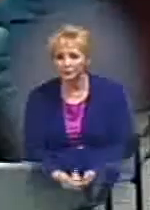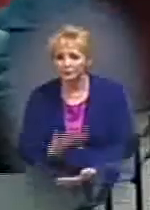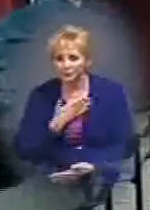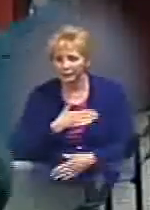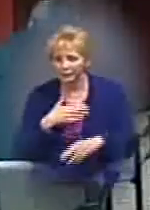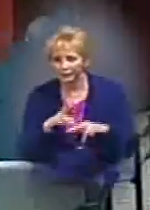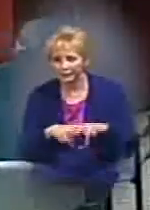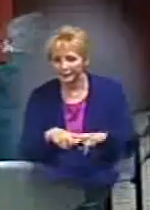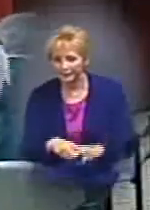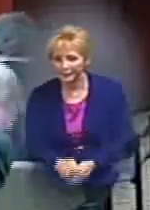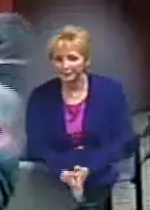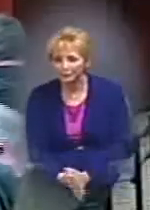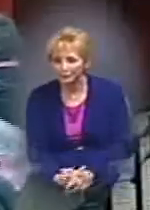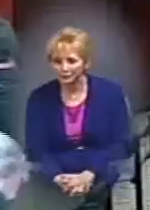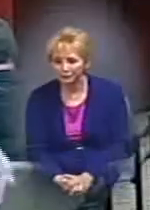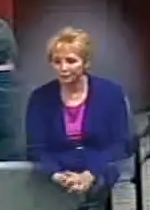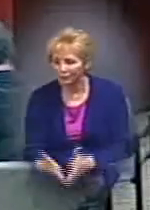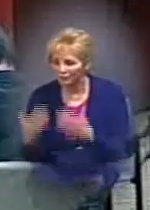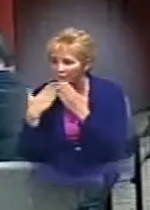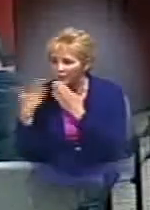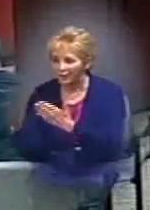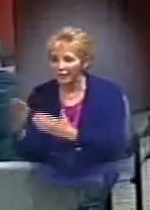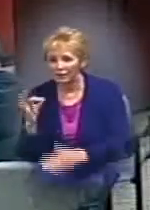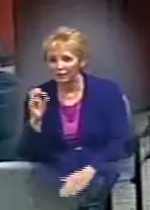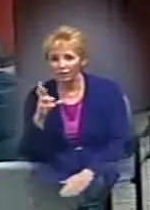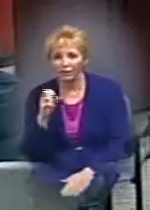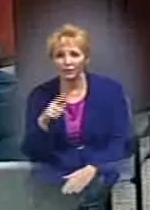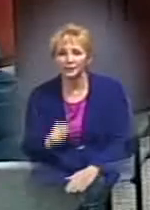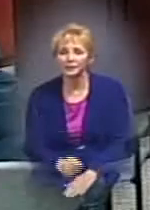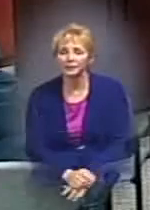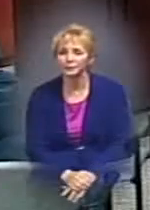seated. Thank you, Forrest.